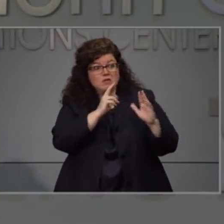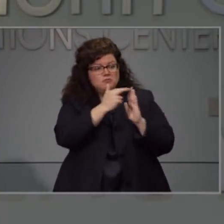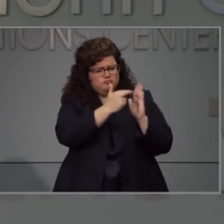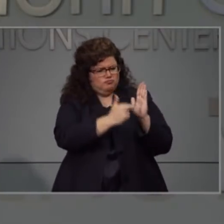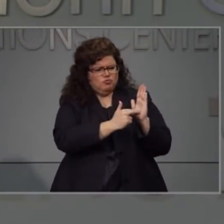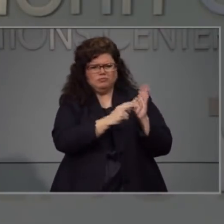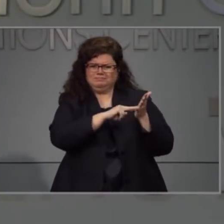please.